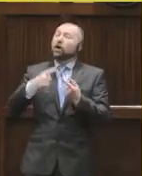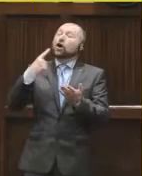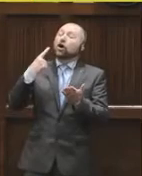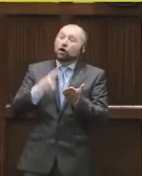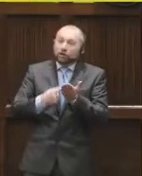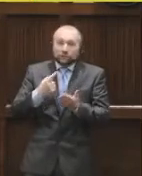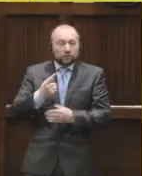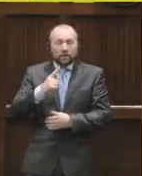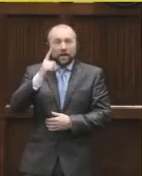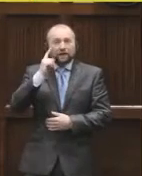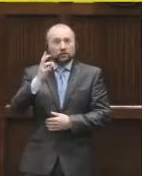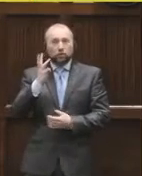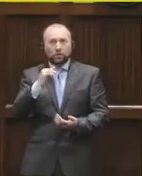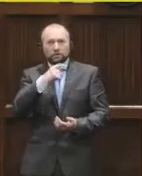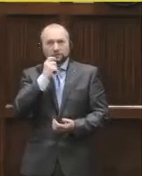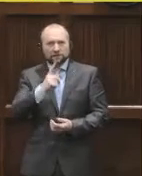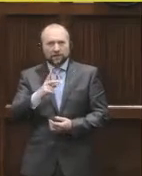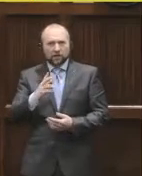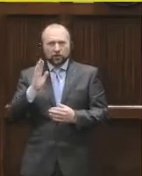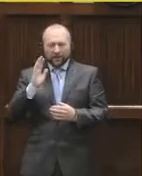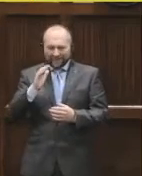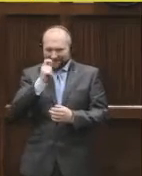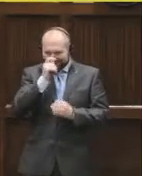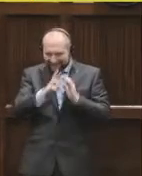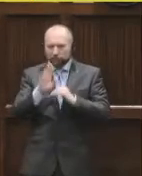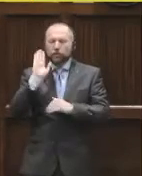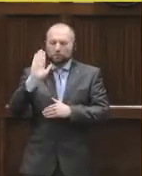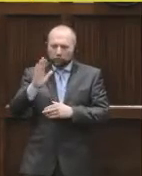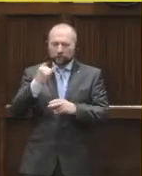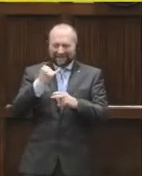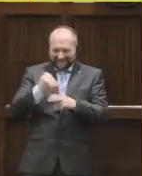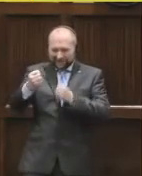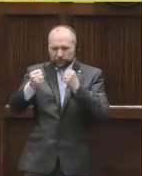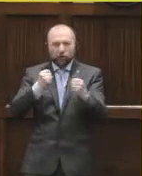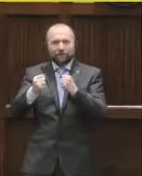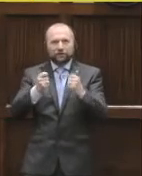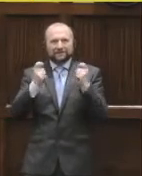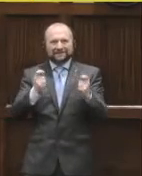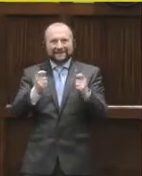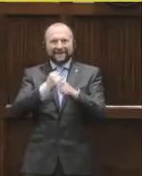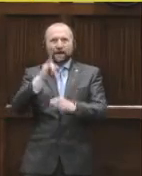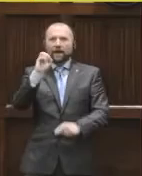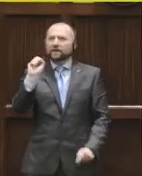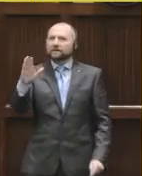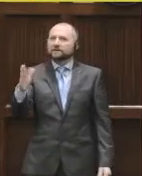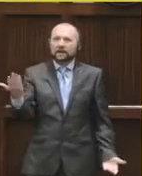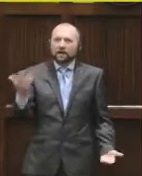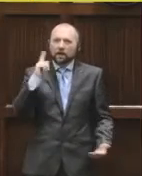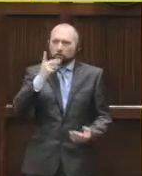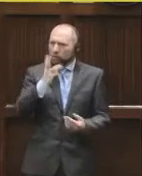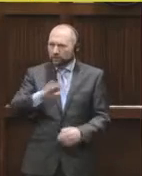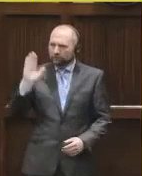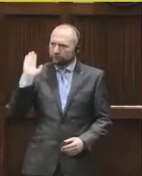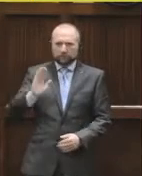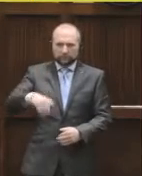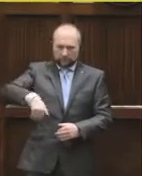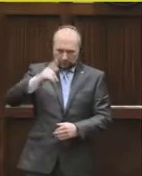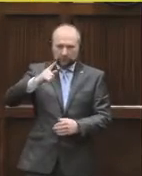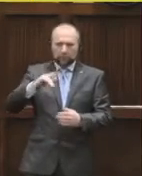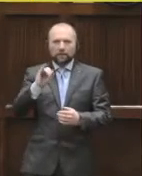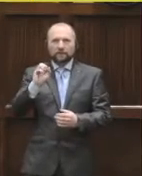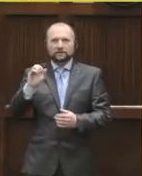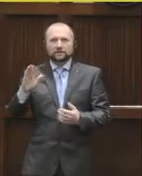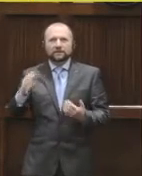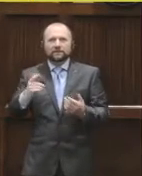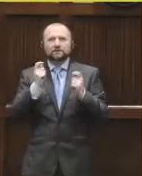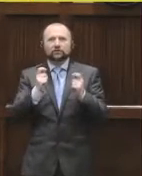insisting on upskilling courses, in-service courses in Irish Sign Language for teachers who are currently working with the